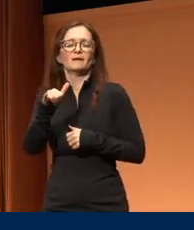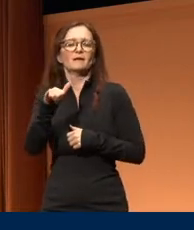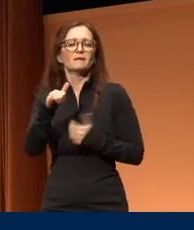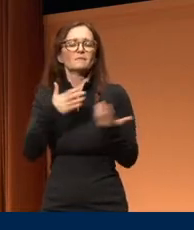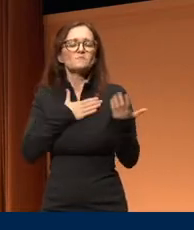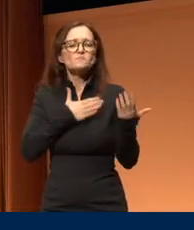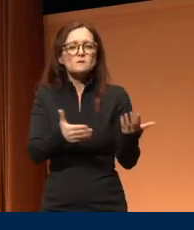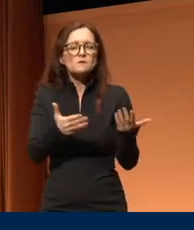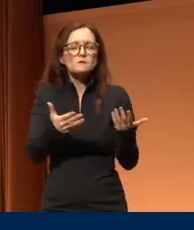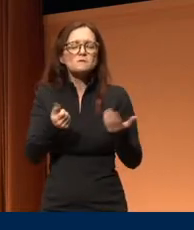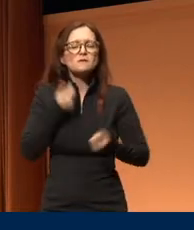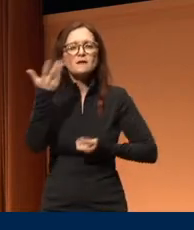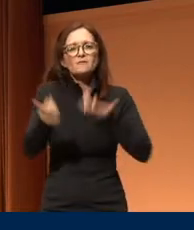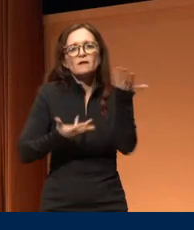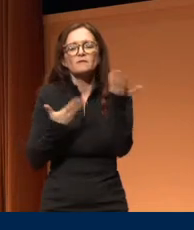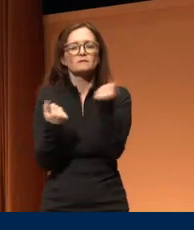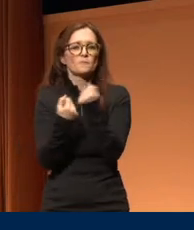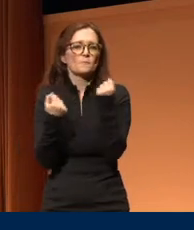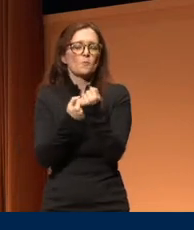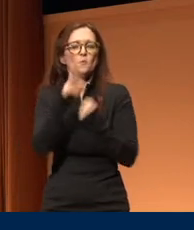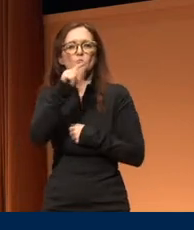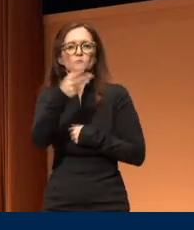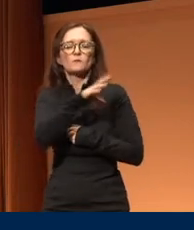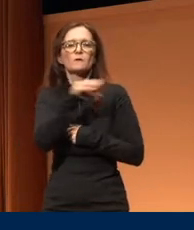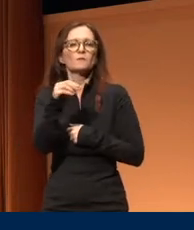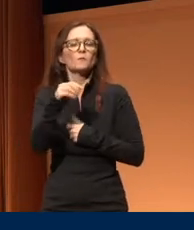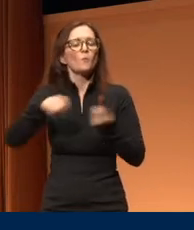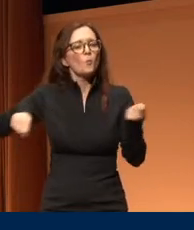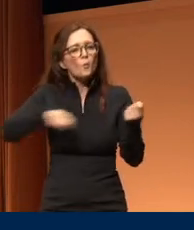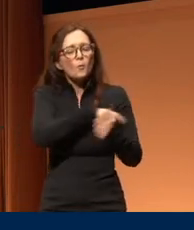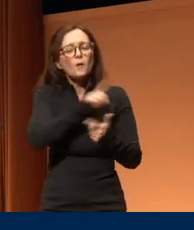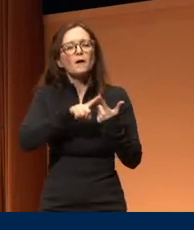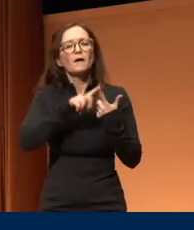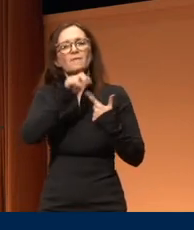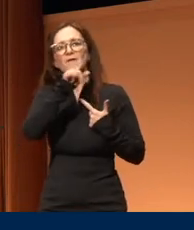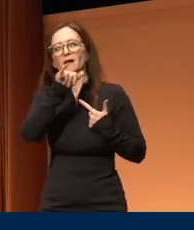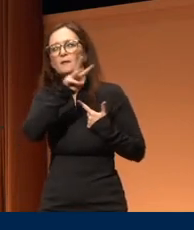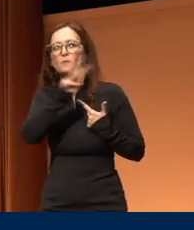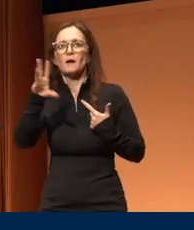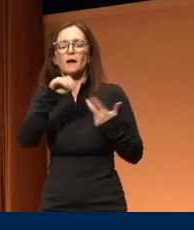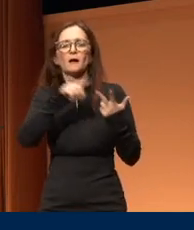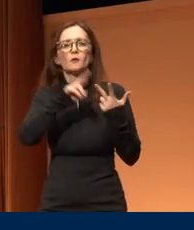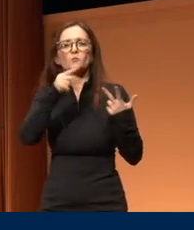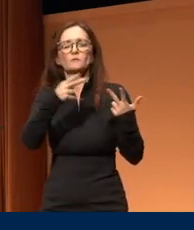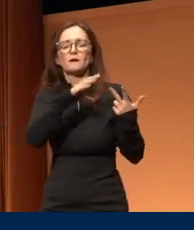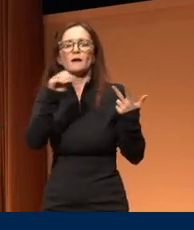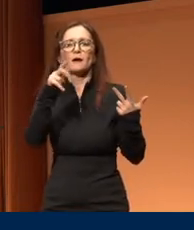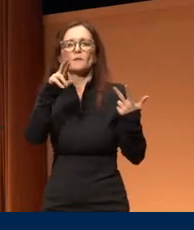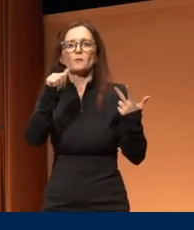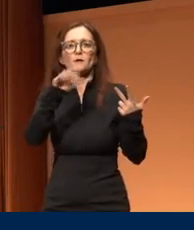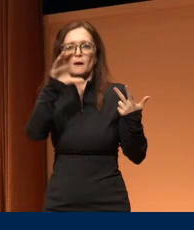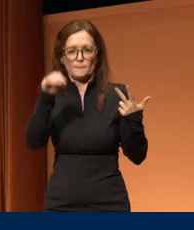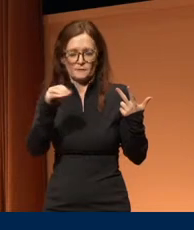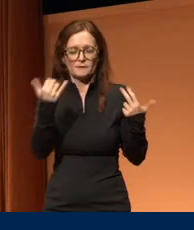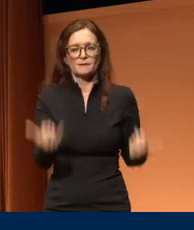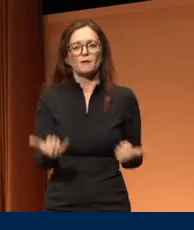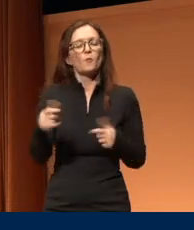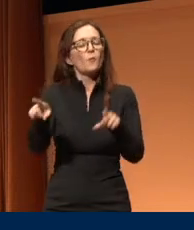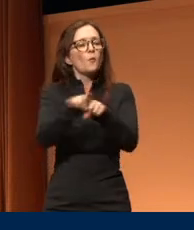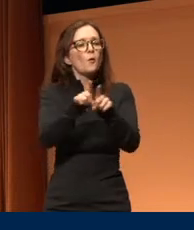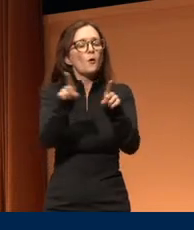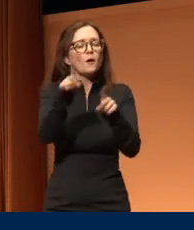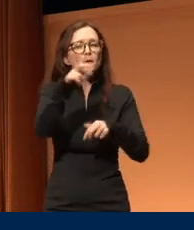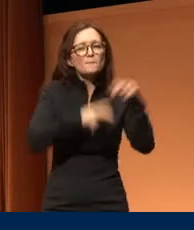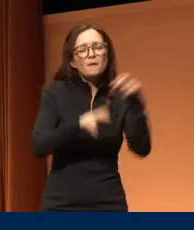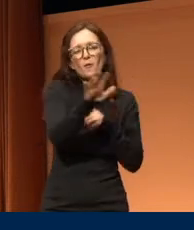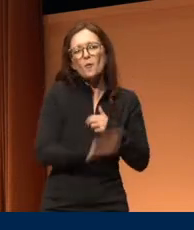philanthropists who supported the Utah Symphony Orchestra, Ballet West, and the Utah Opera Company. They also built more